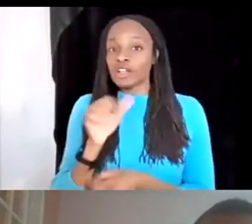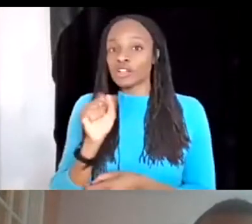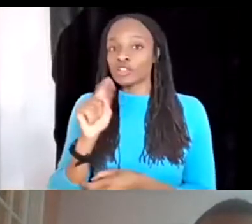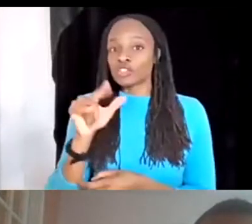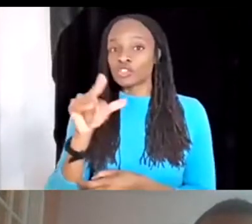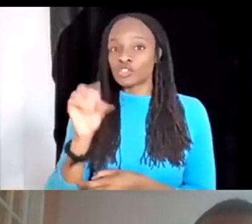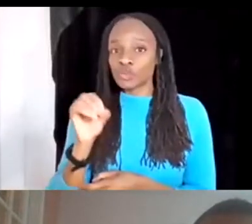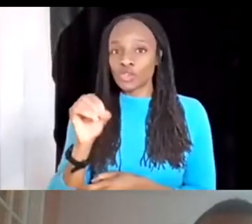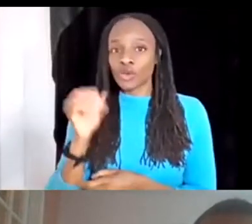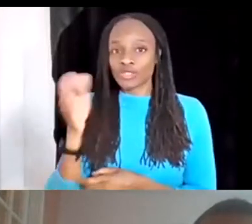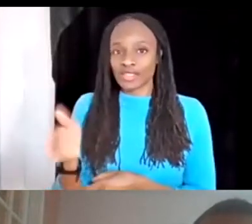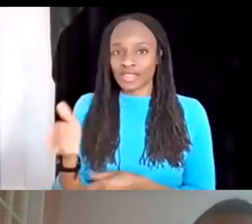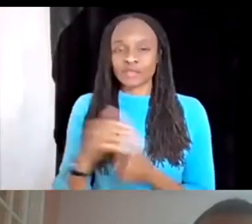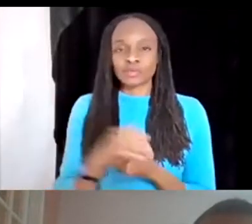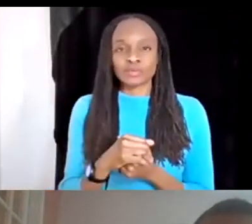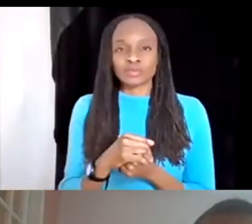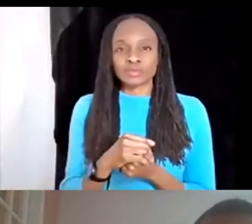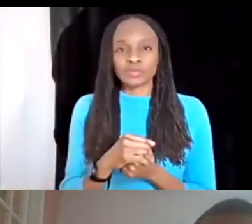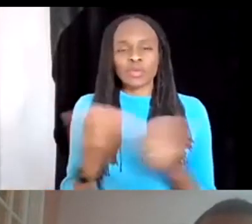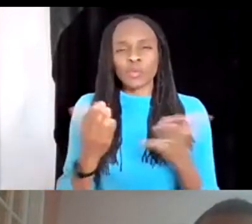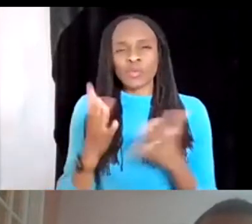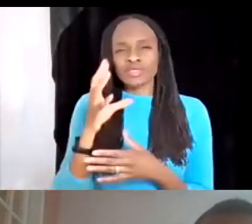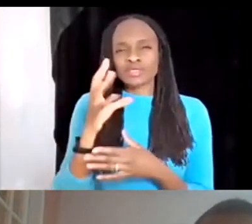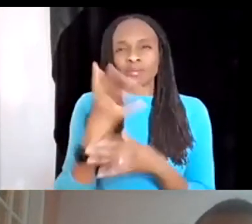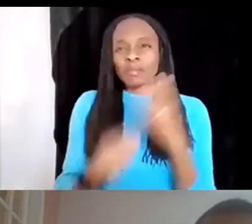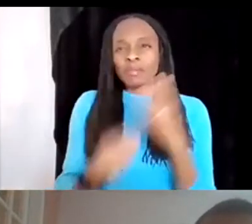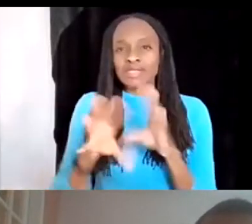but what's missing out there?